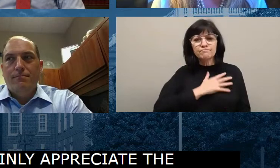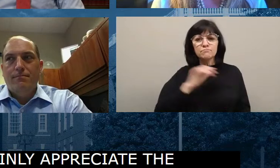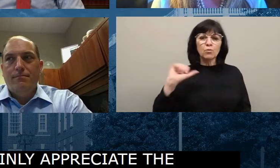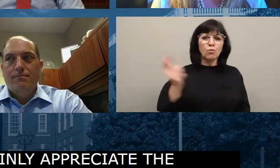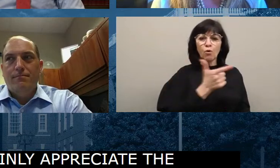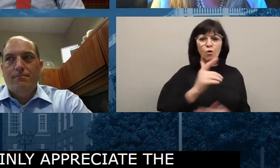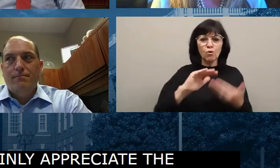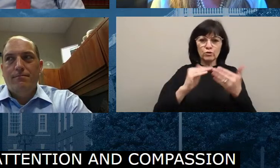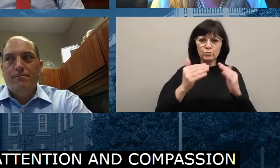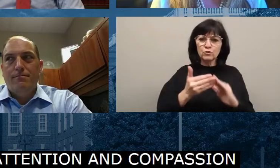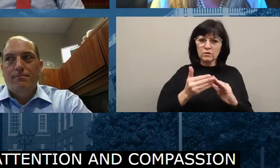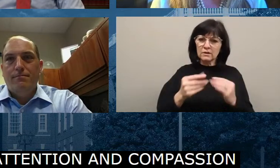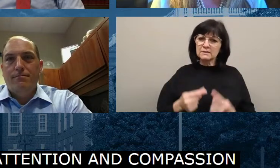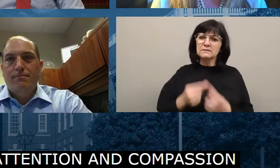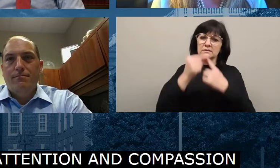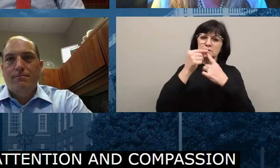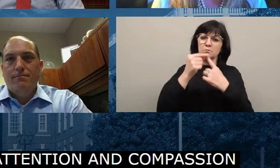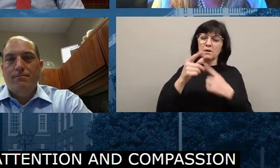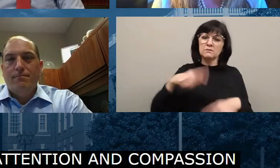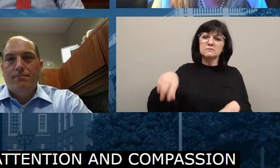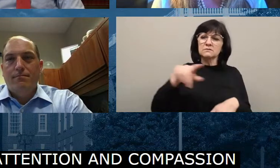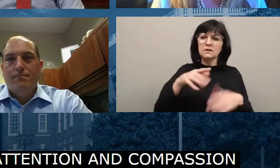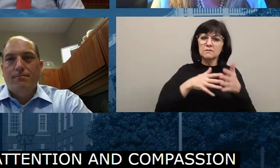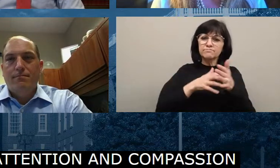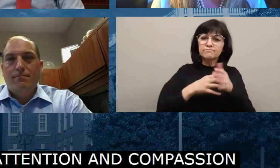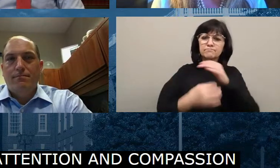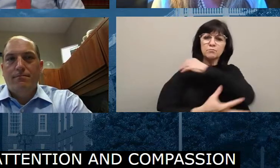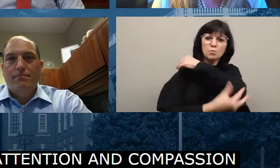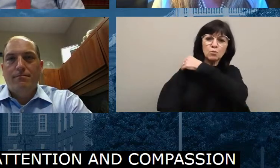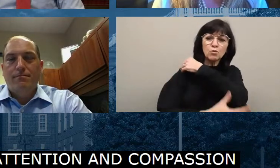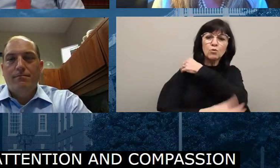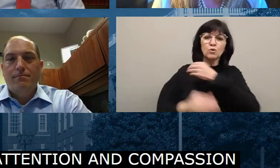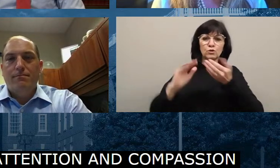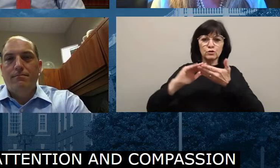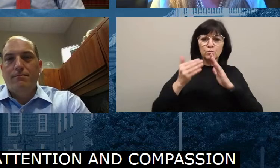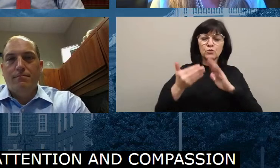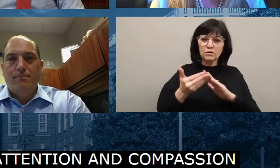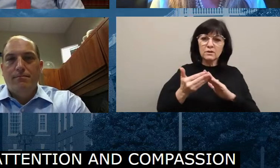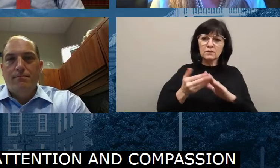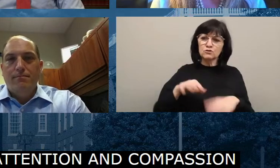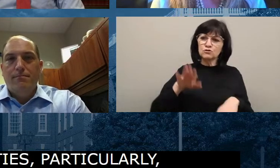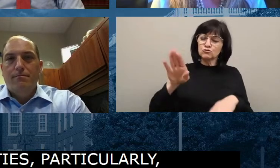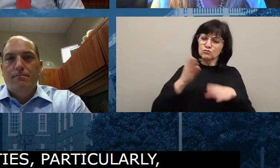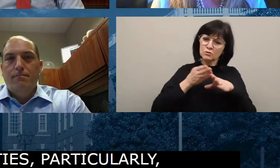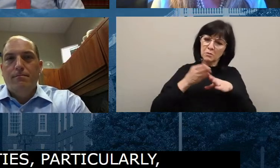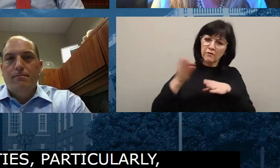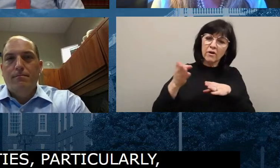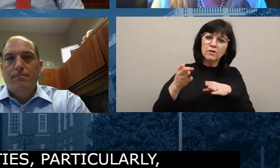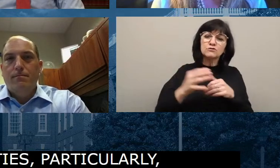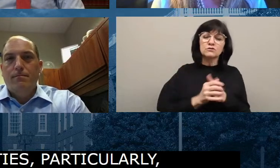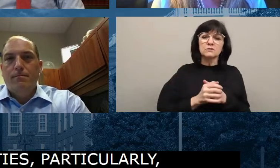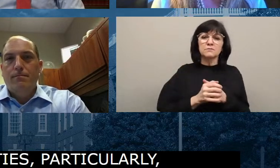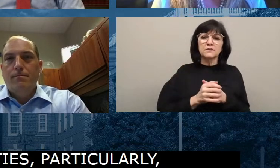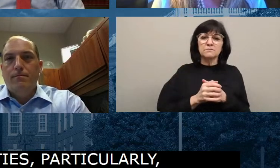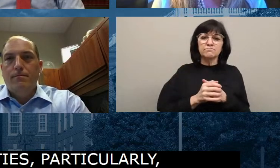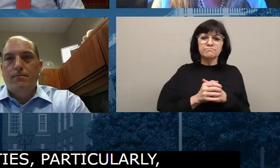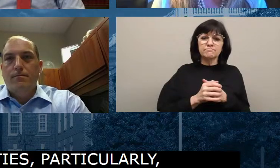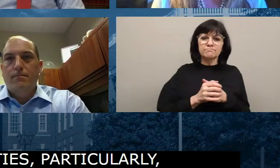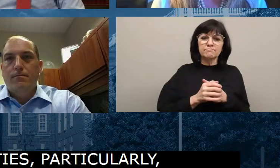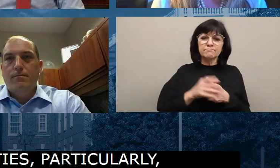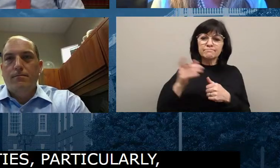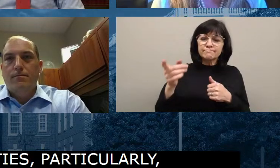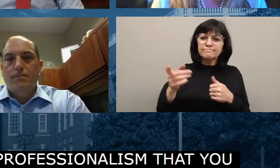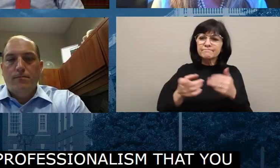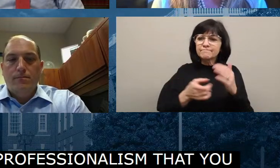communities, particularly communities, vulnerable communities, and just the professionalism that you bring in translating